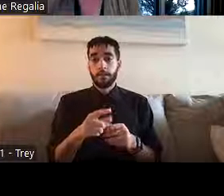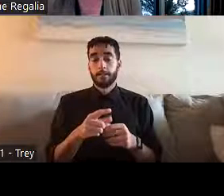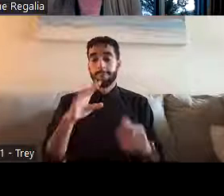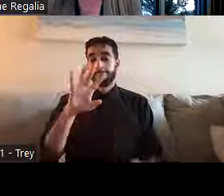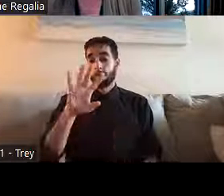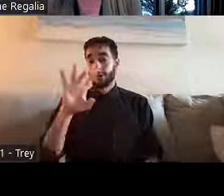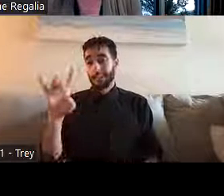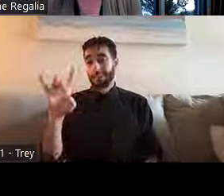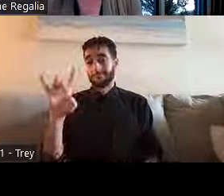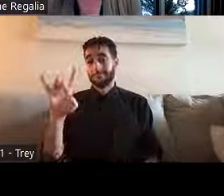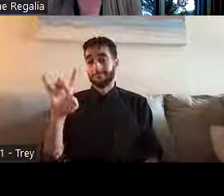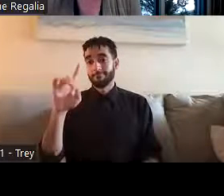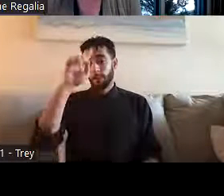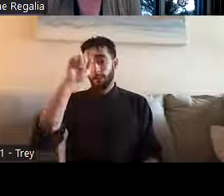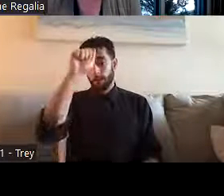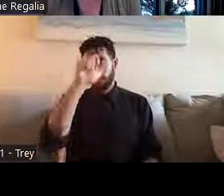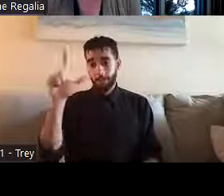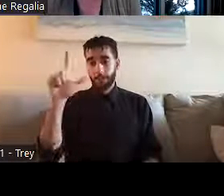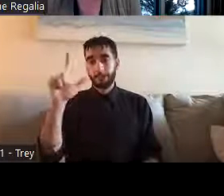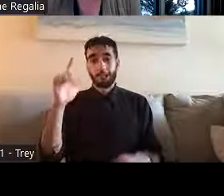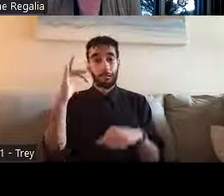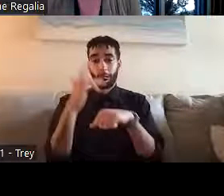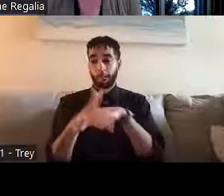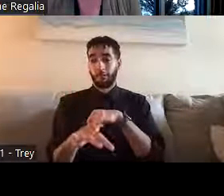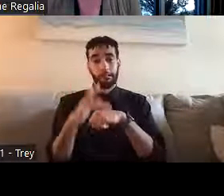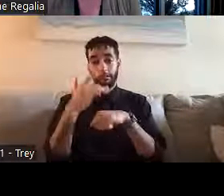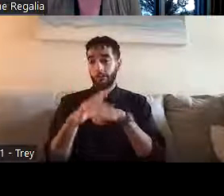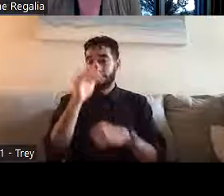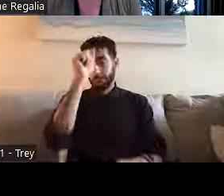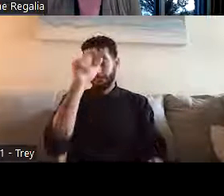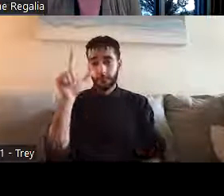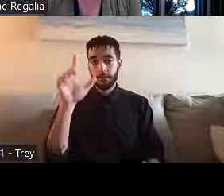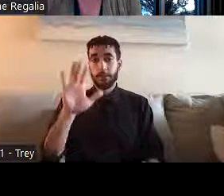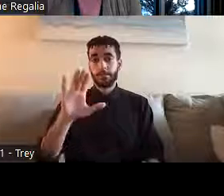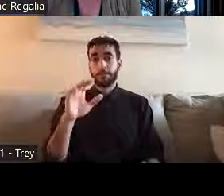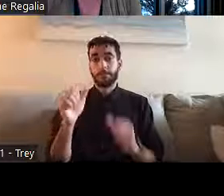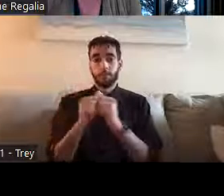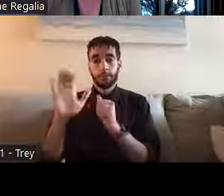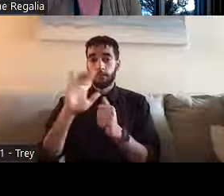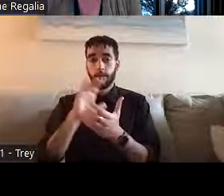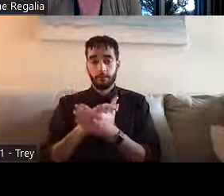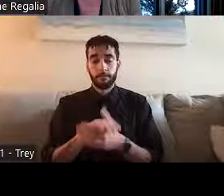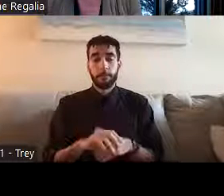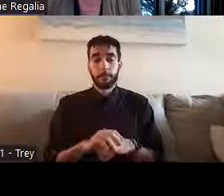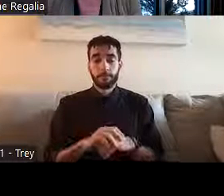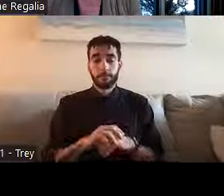with Alzheimer's disease, early onset, and his wife. He